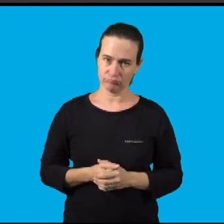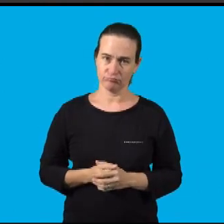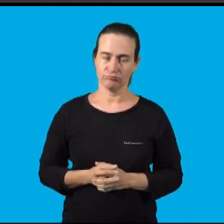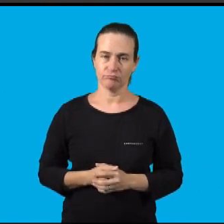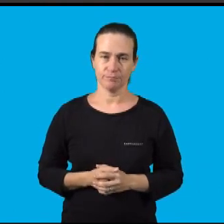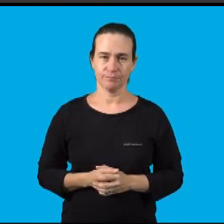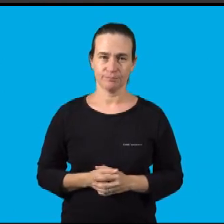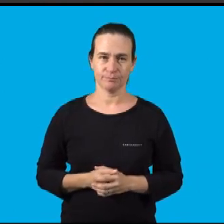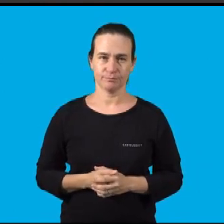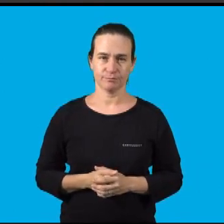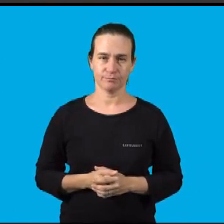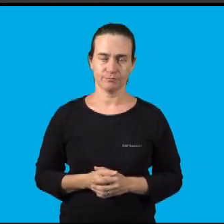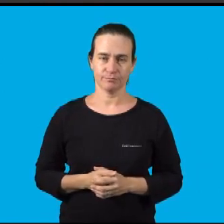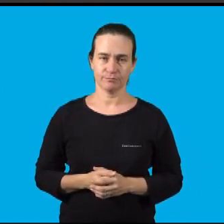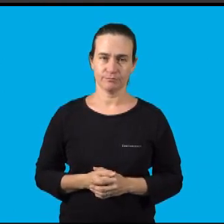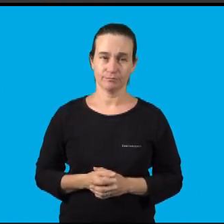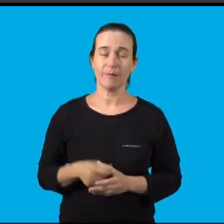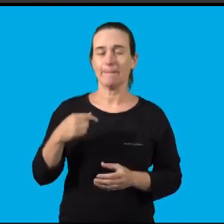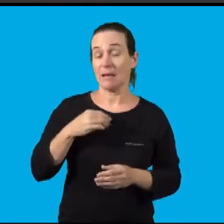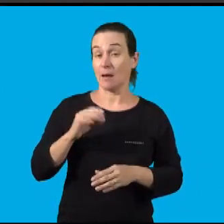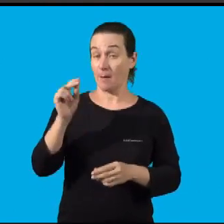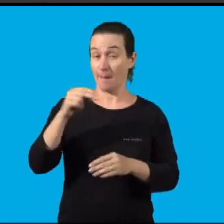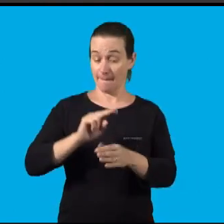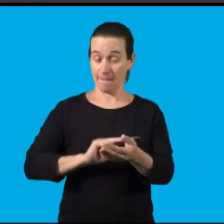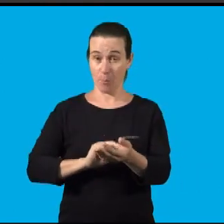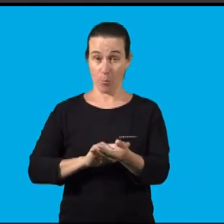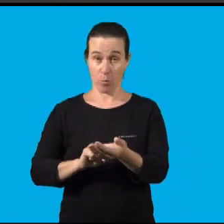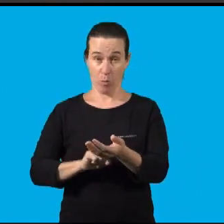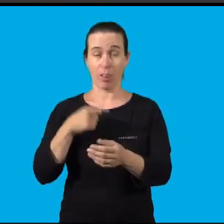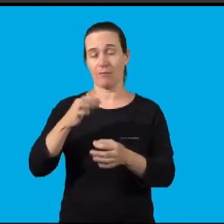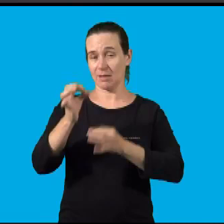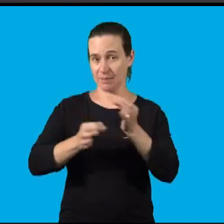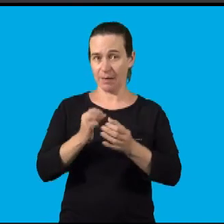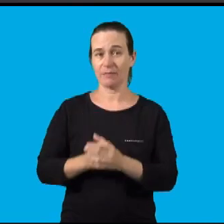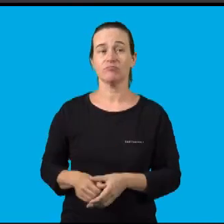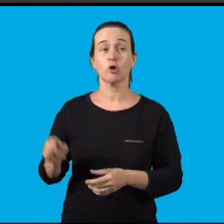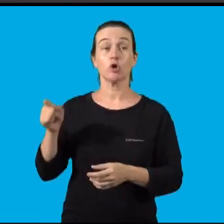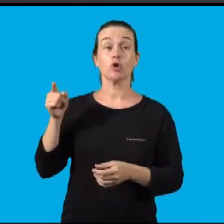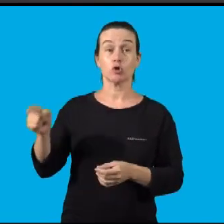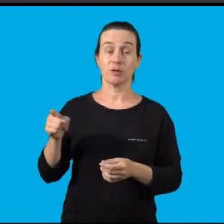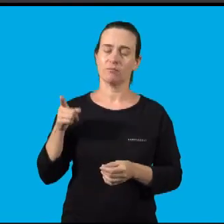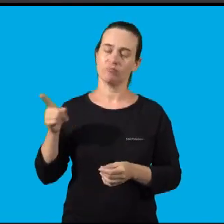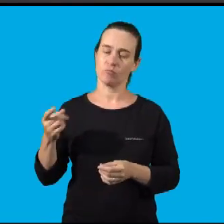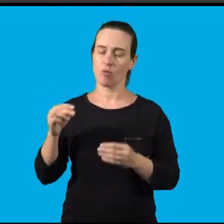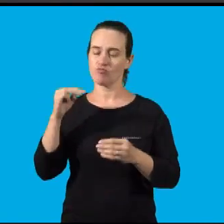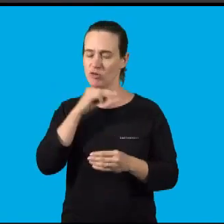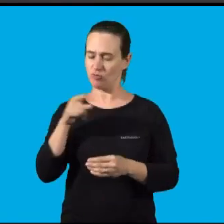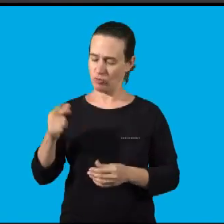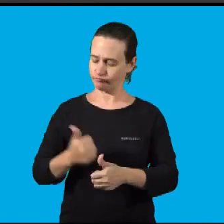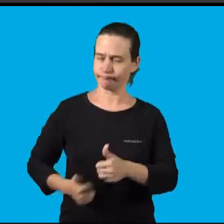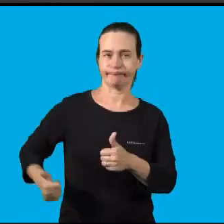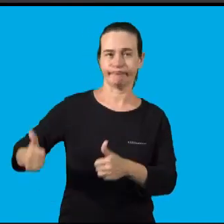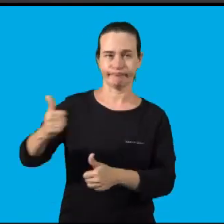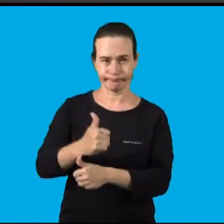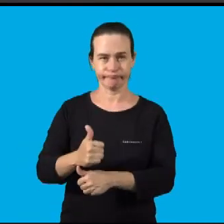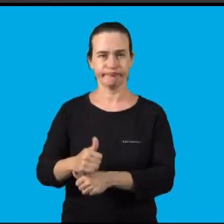the main point of this body paragraph. Explanation. She assumes a position of authority which has